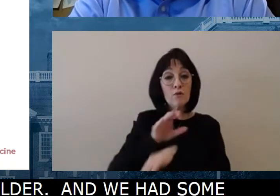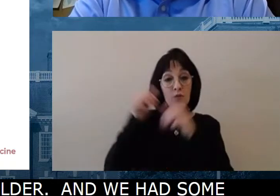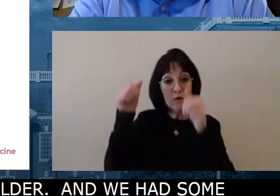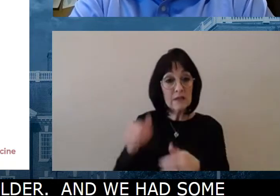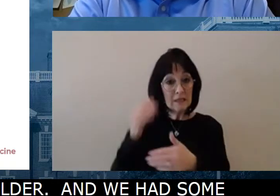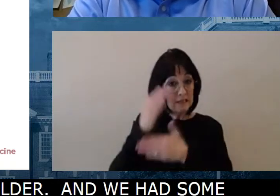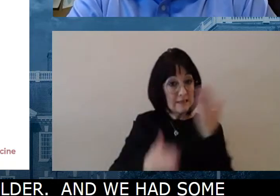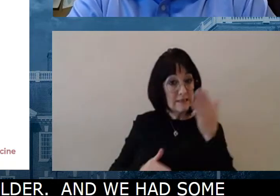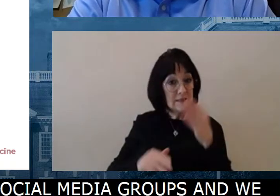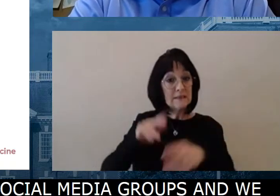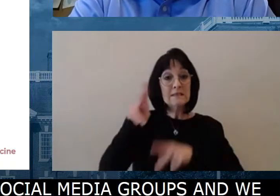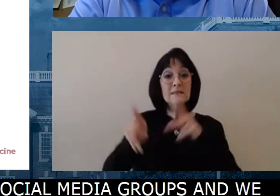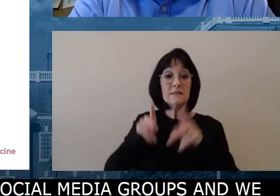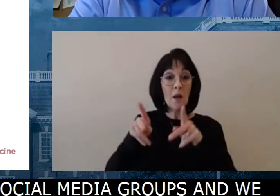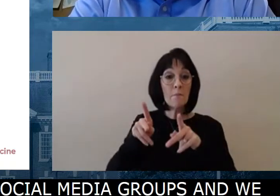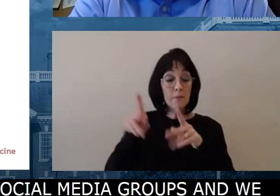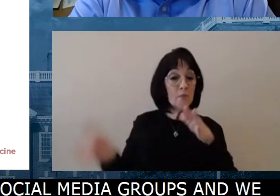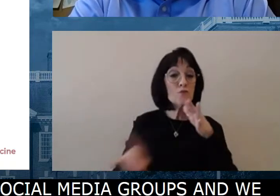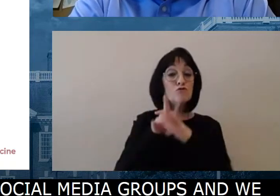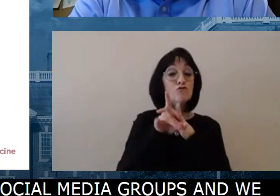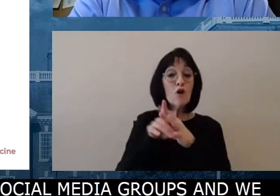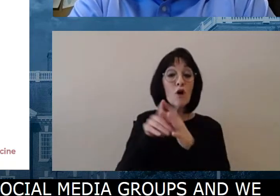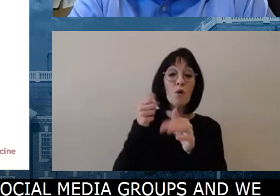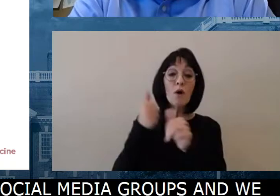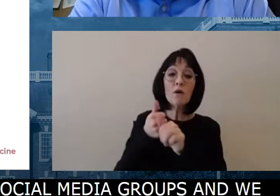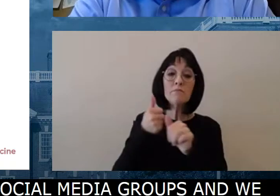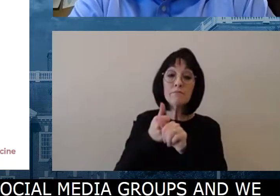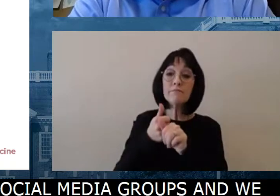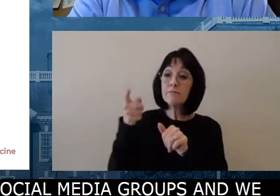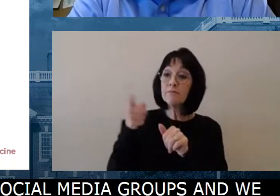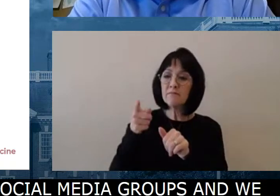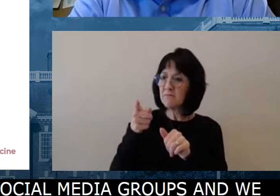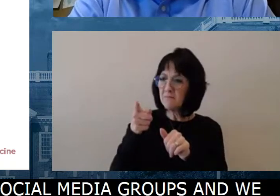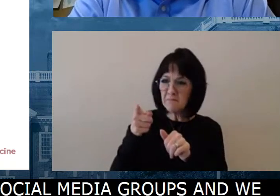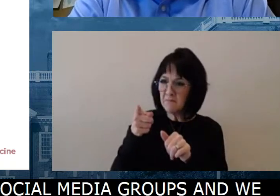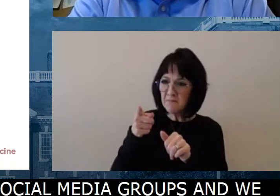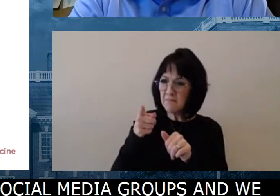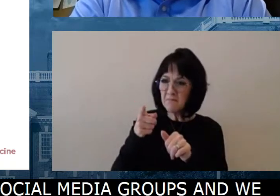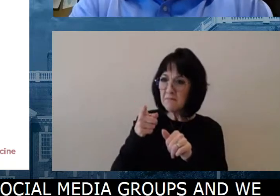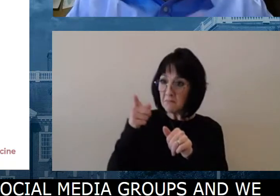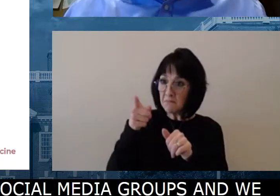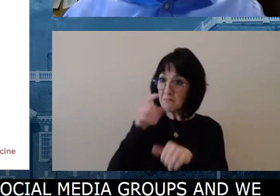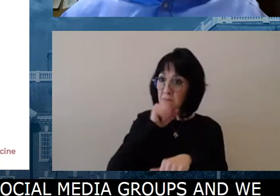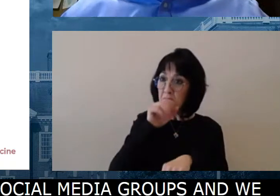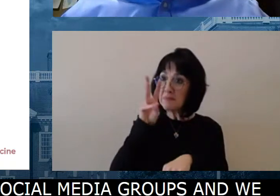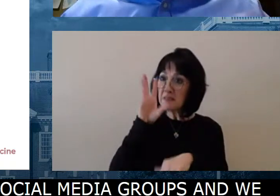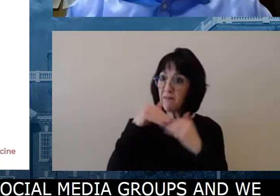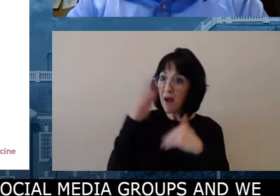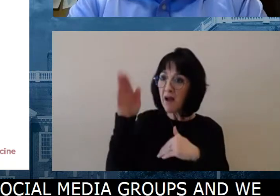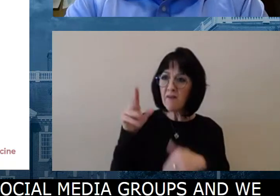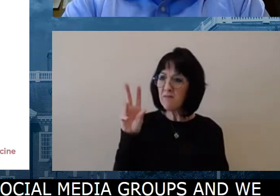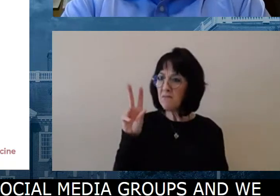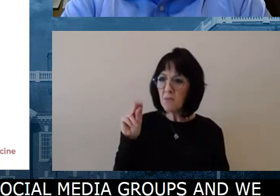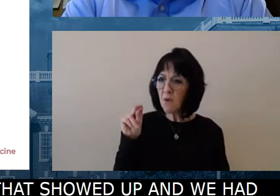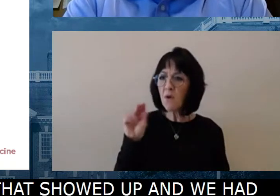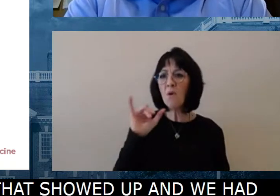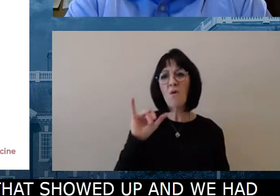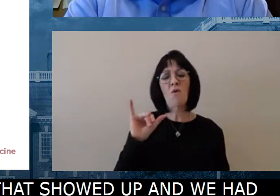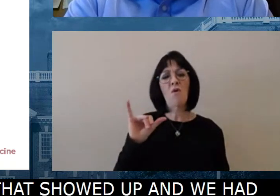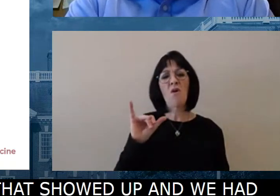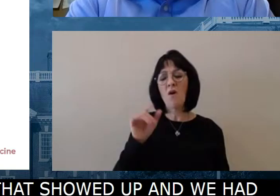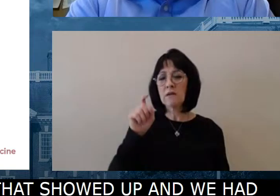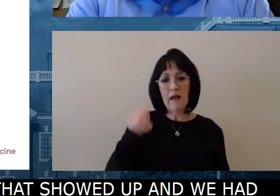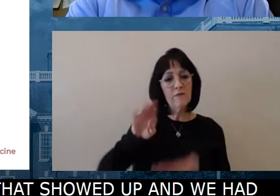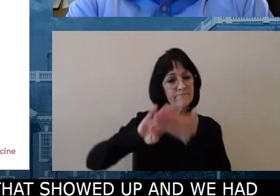had to cancel. And all that does is cause a snowball effect for those over the age of 65, the highest risk individuals we're trying